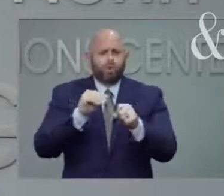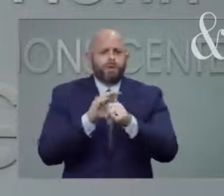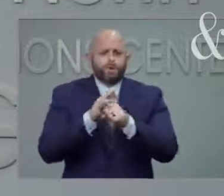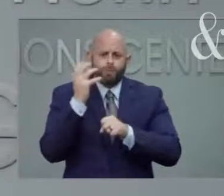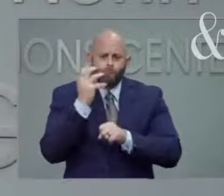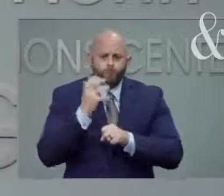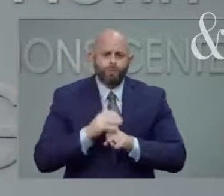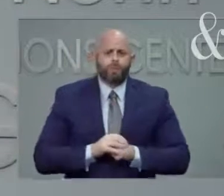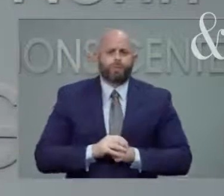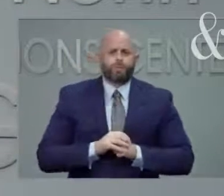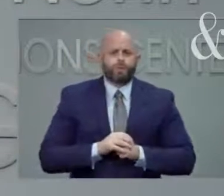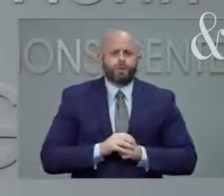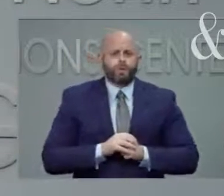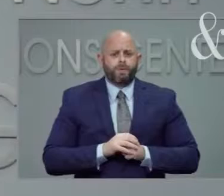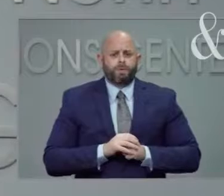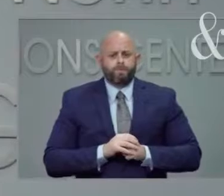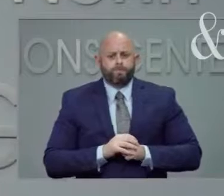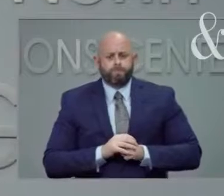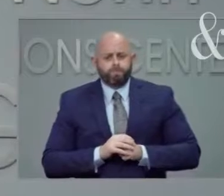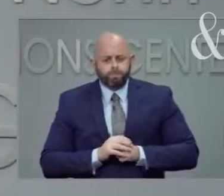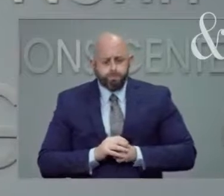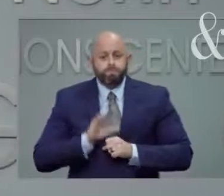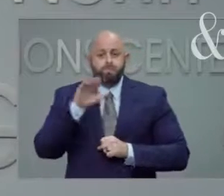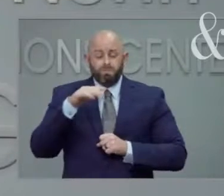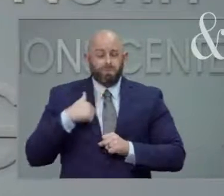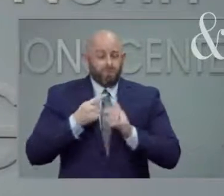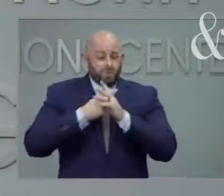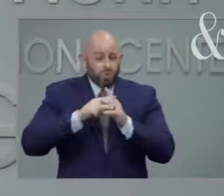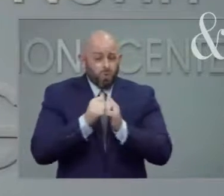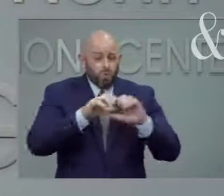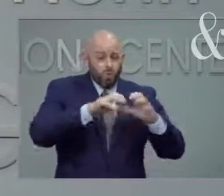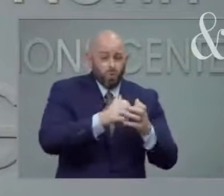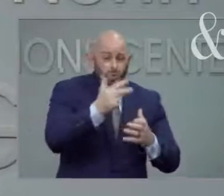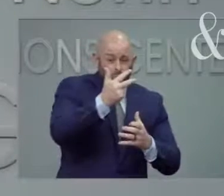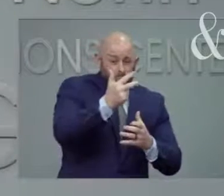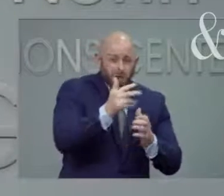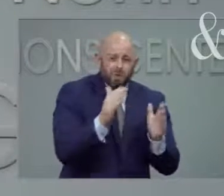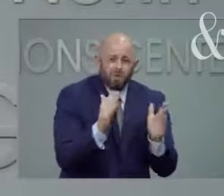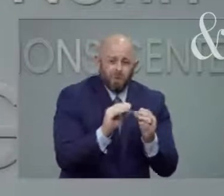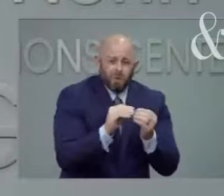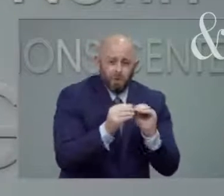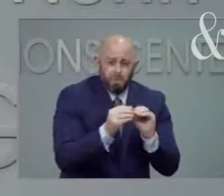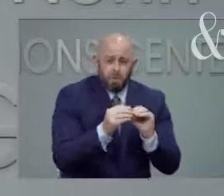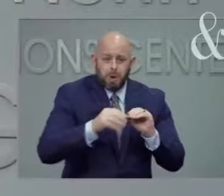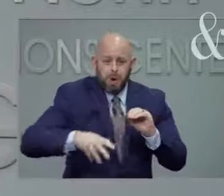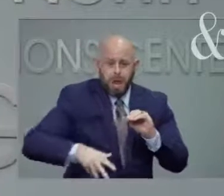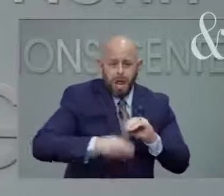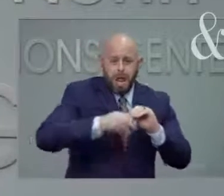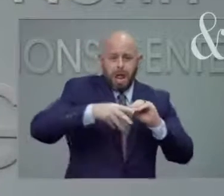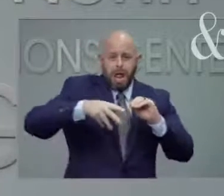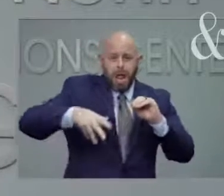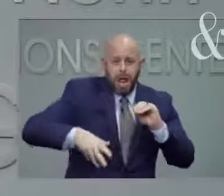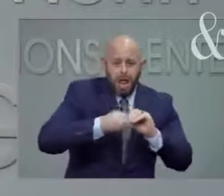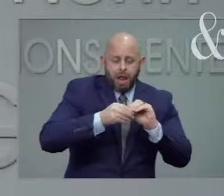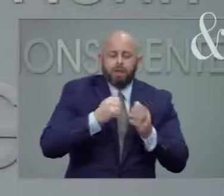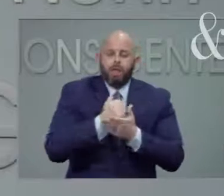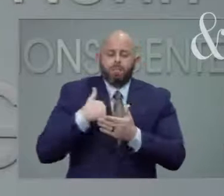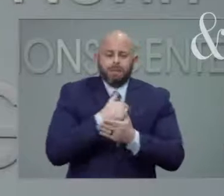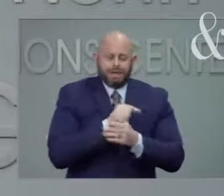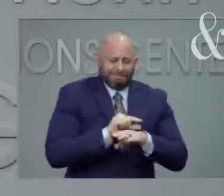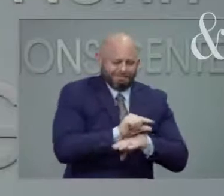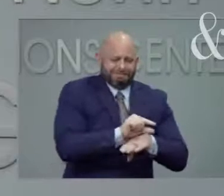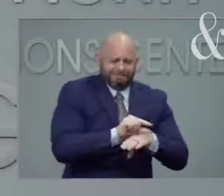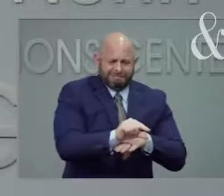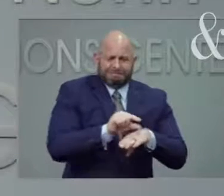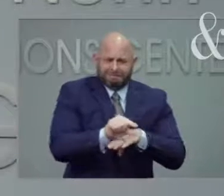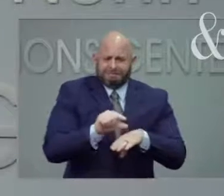with a smaller number of Group 3 frontline essential workers helps providers streamline vaccine